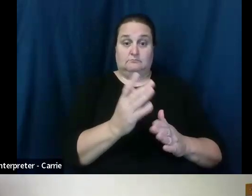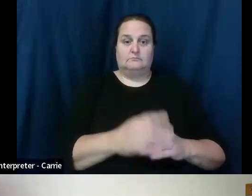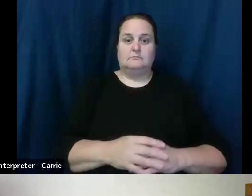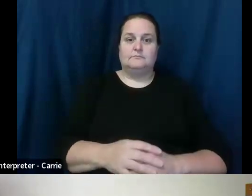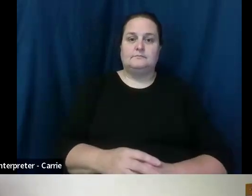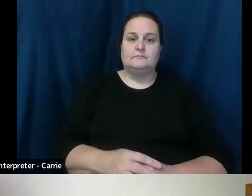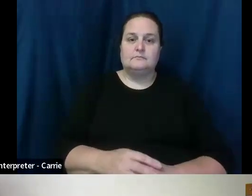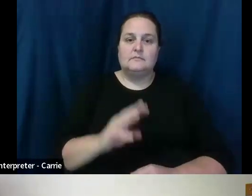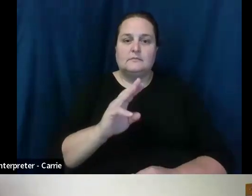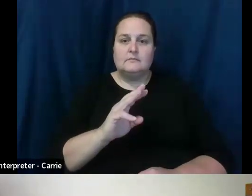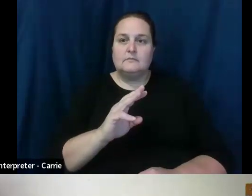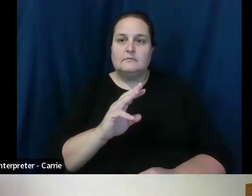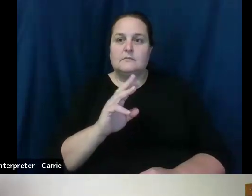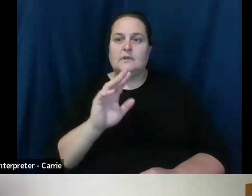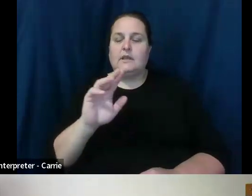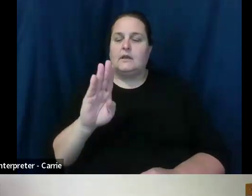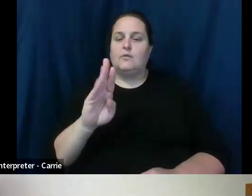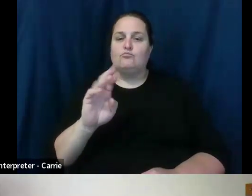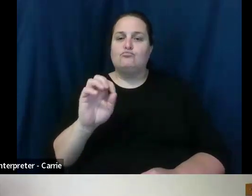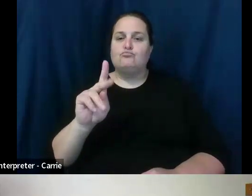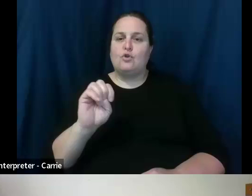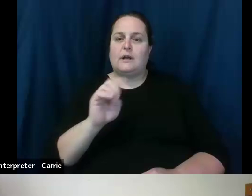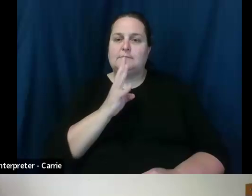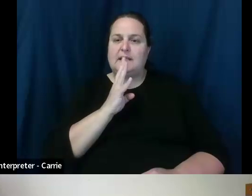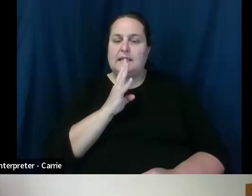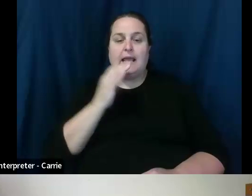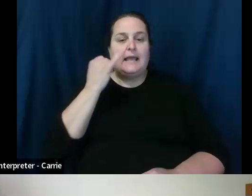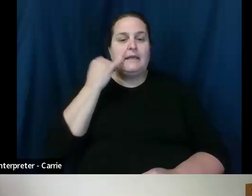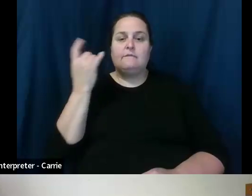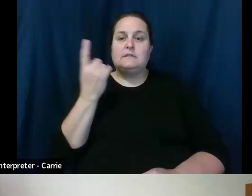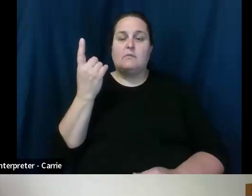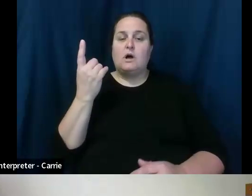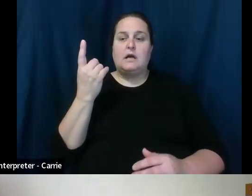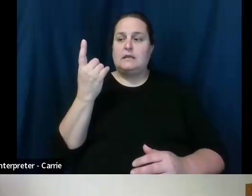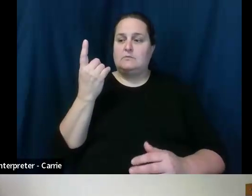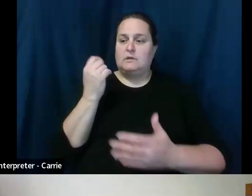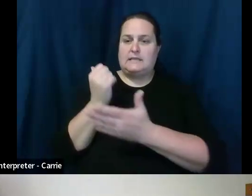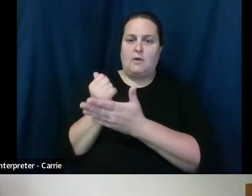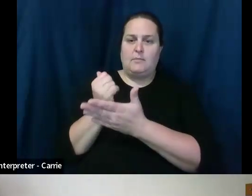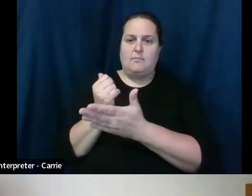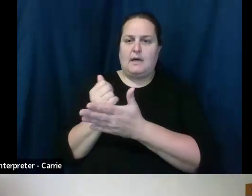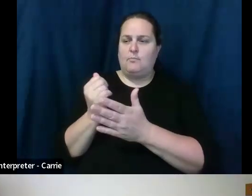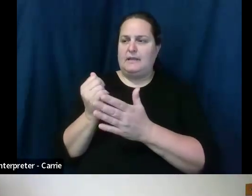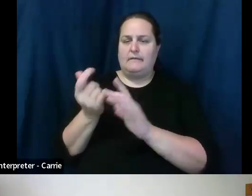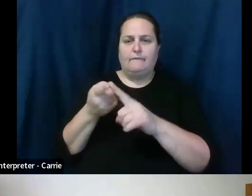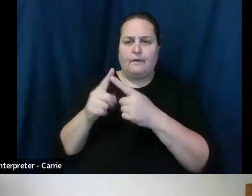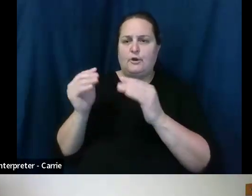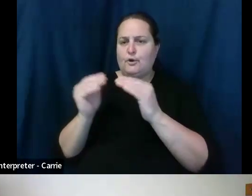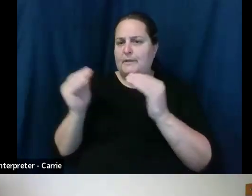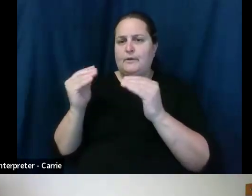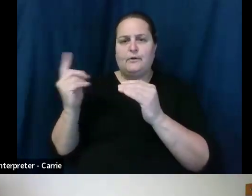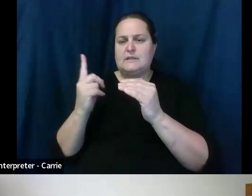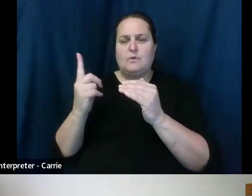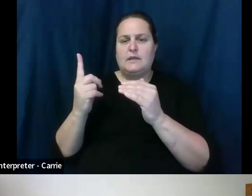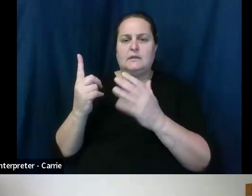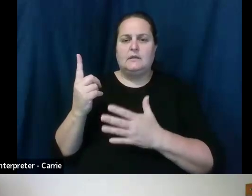Nick, like if somebody, you know, was participating today, but that they were helping somebody else, like maybe a peer or somebody they provide